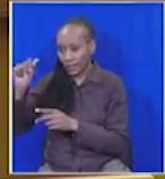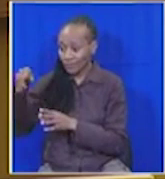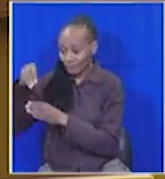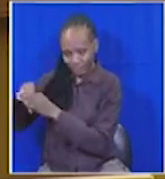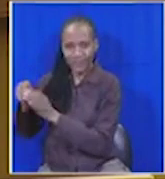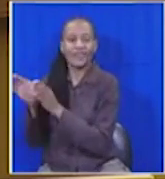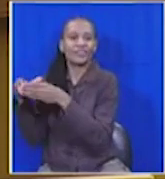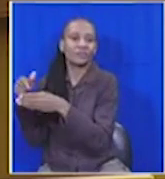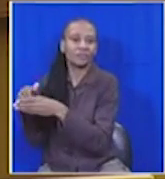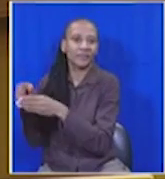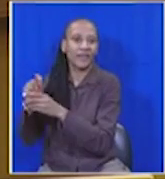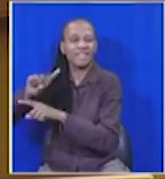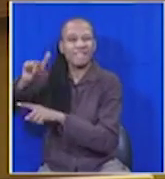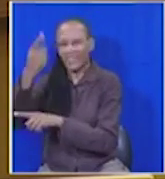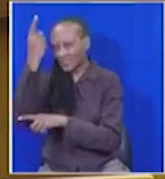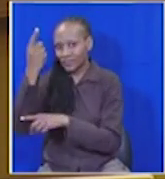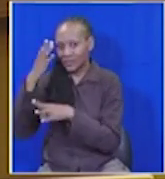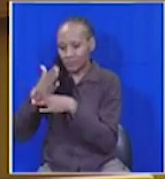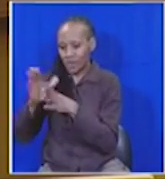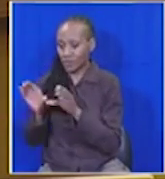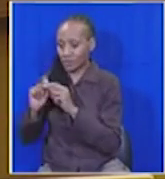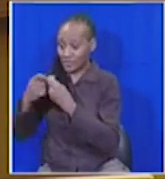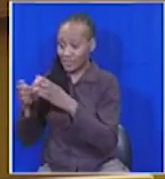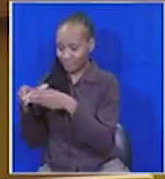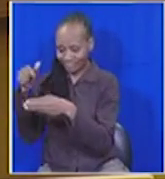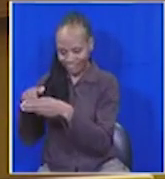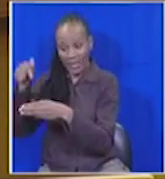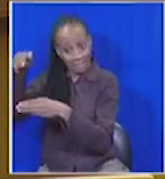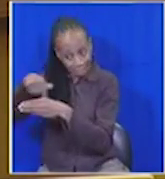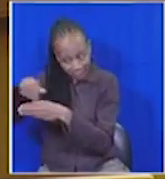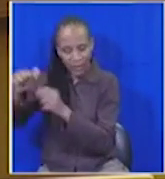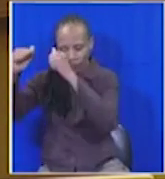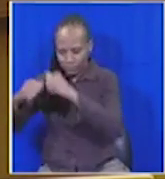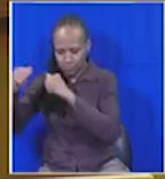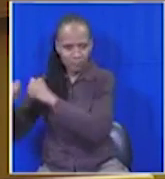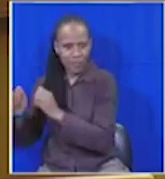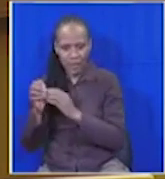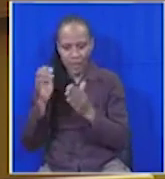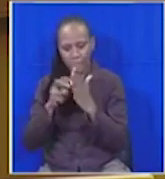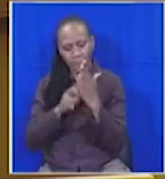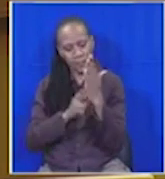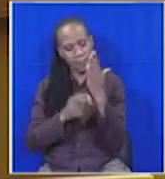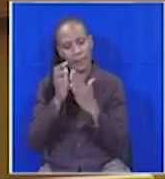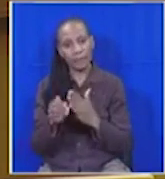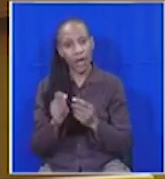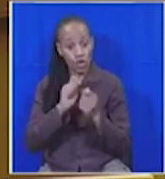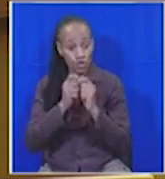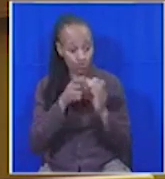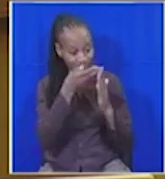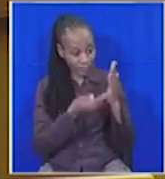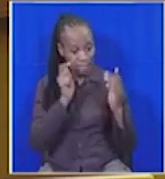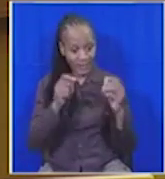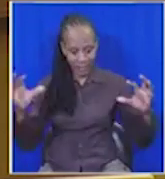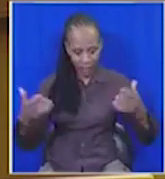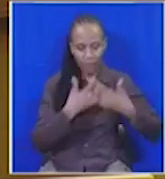initial task team that was set up. The task team agreed on the following guiding principles. The rules had to be aligned with the